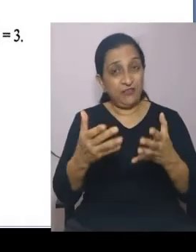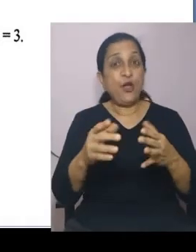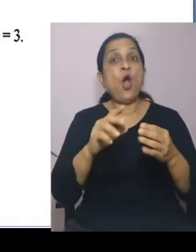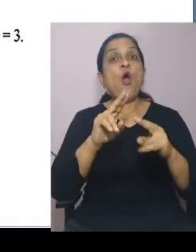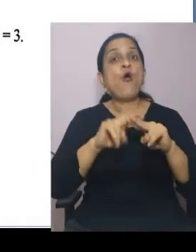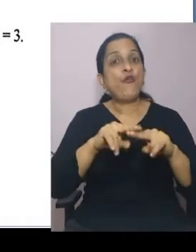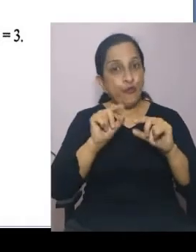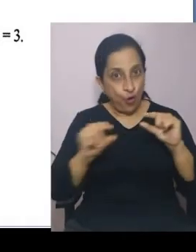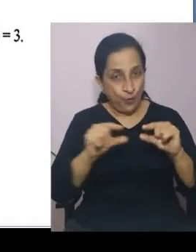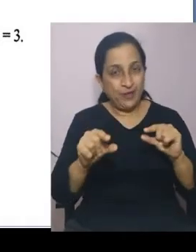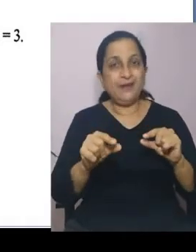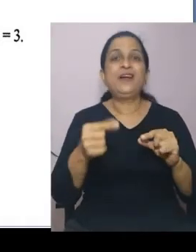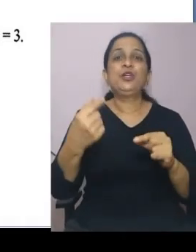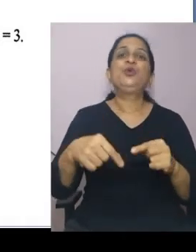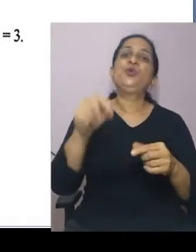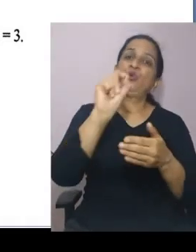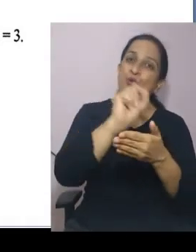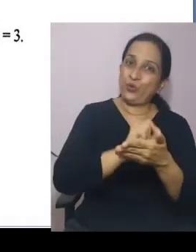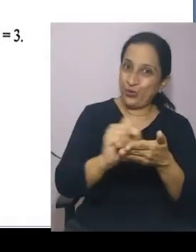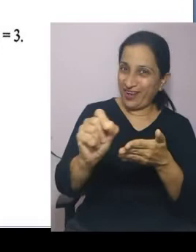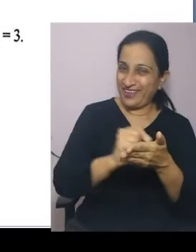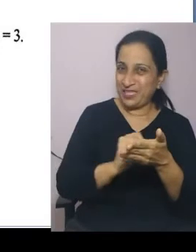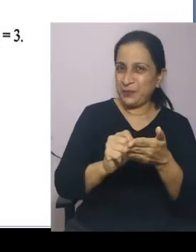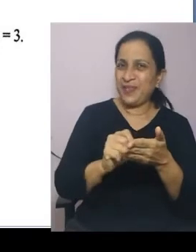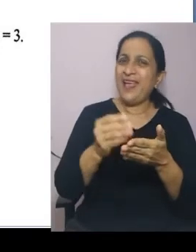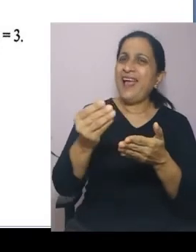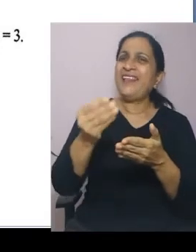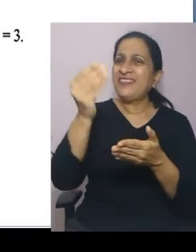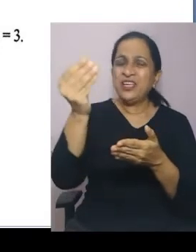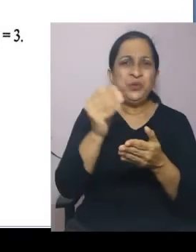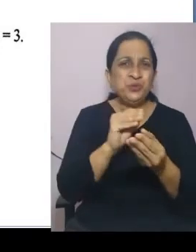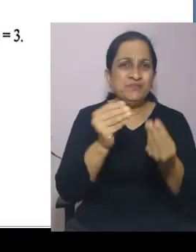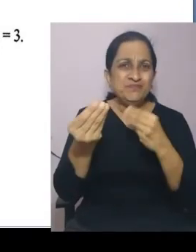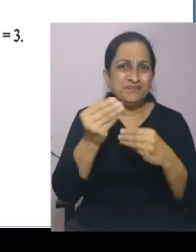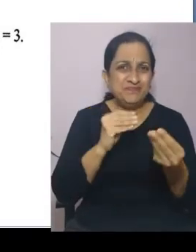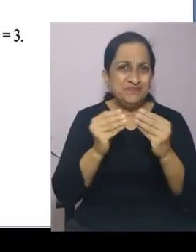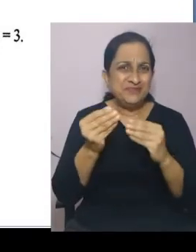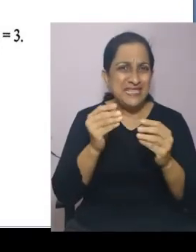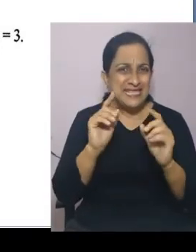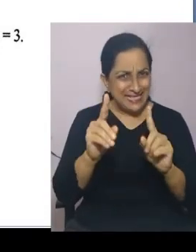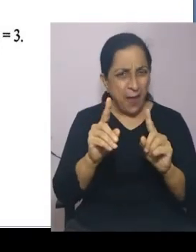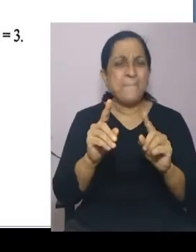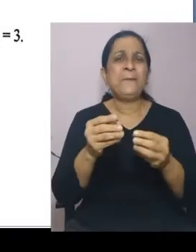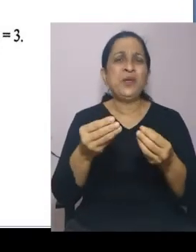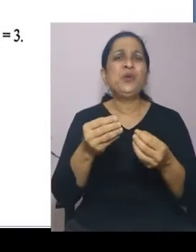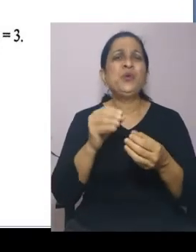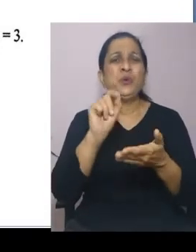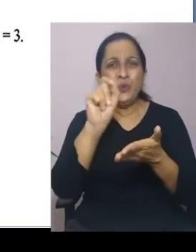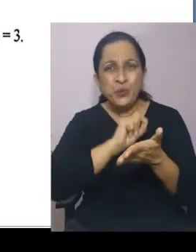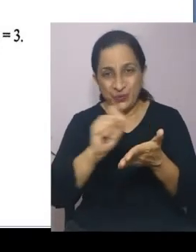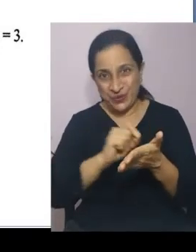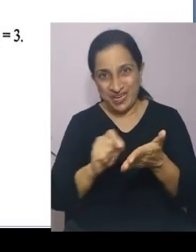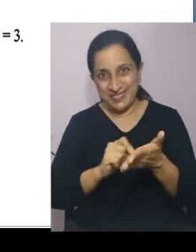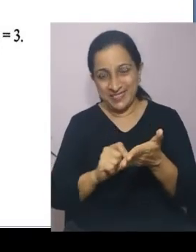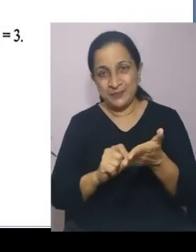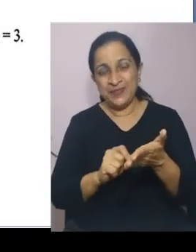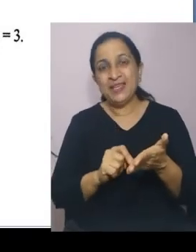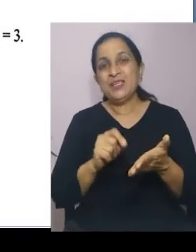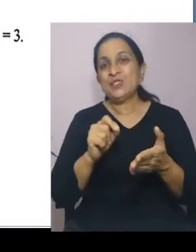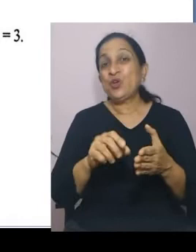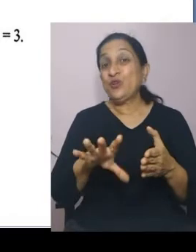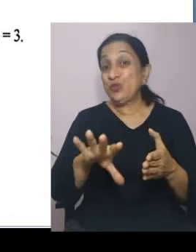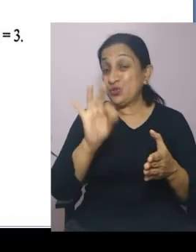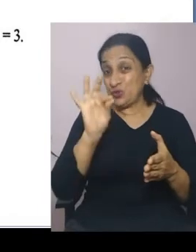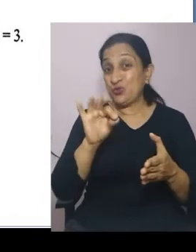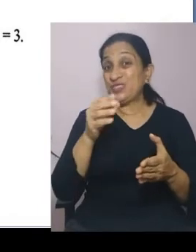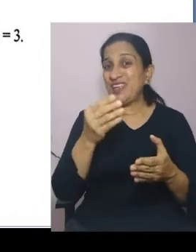related to that, write the formula. Otherwise, do some calculation which is mentioned there. At least out of 5